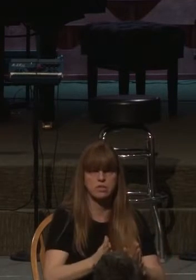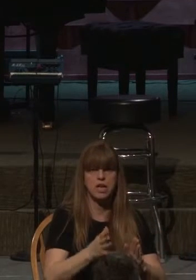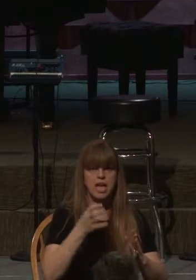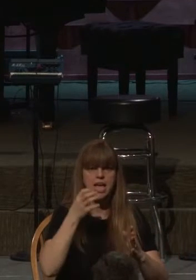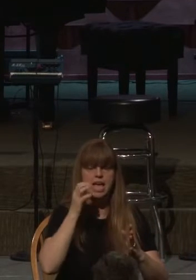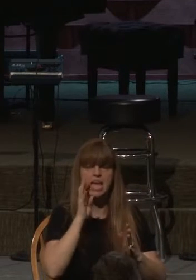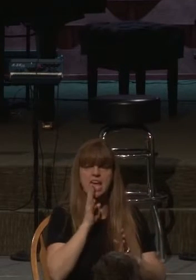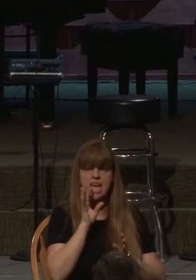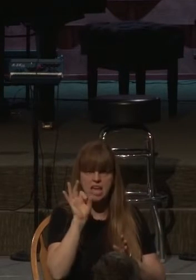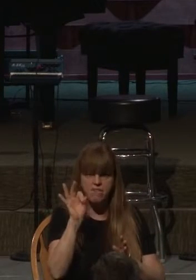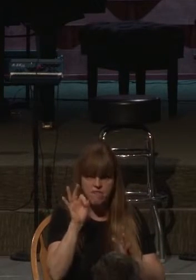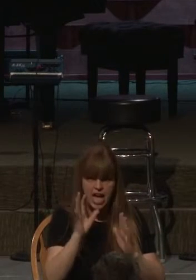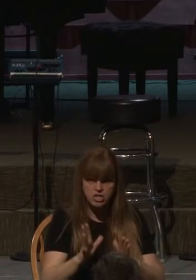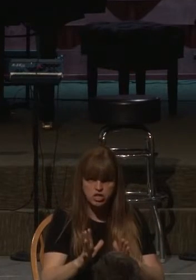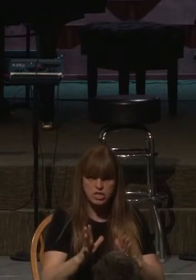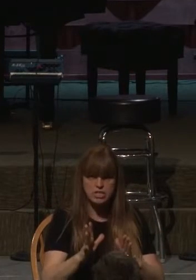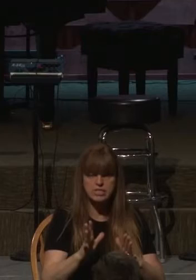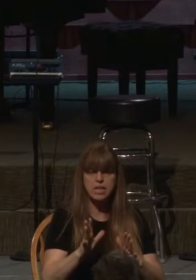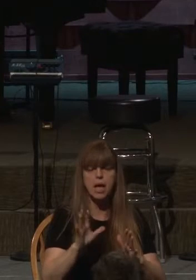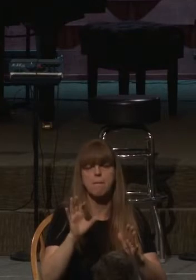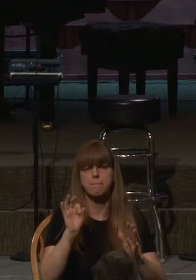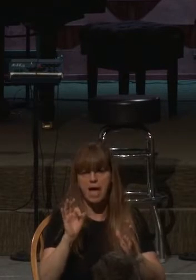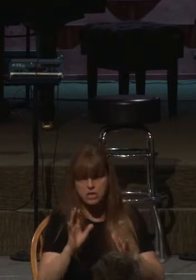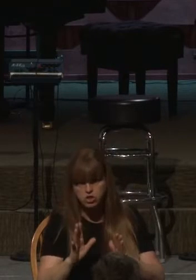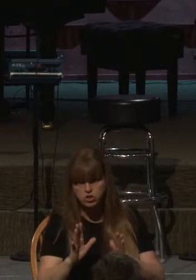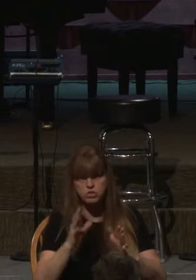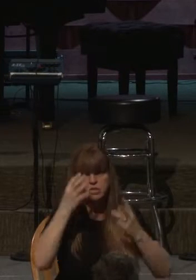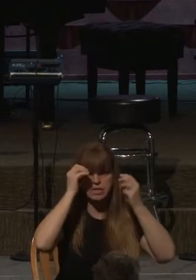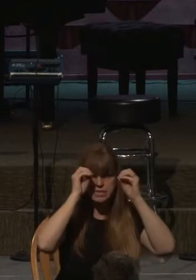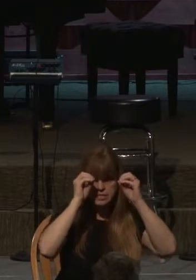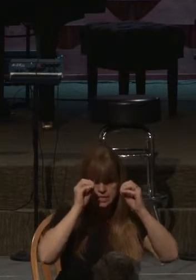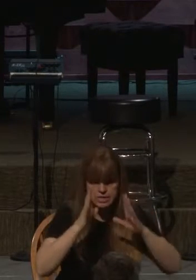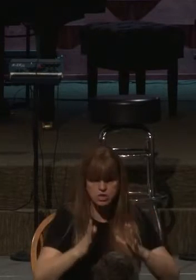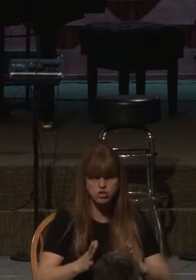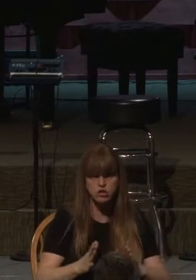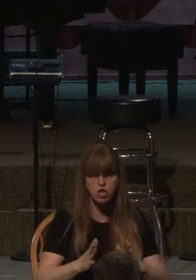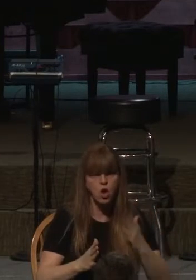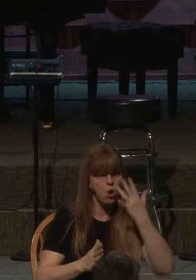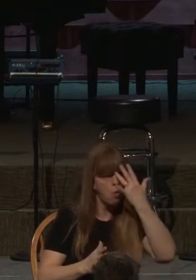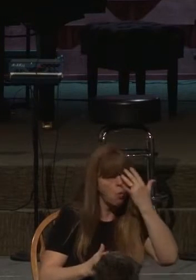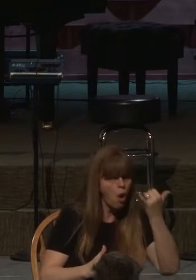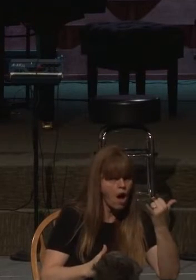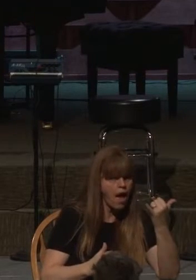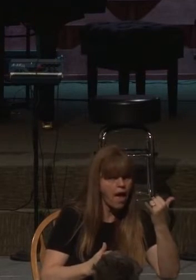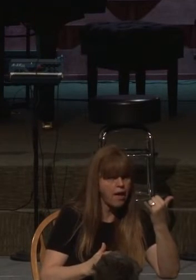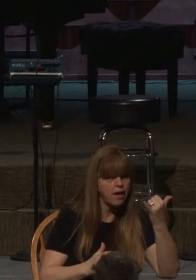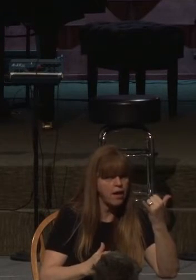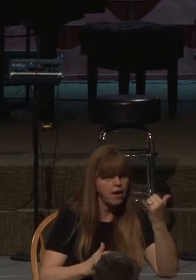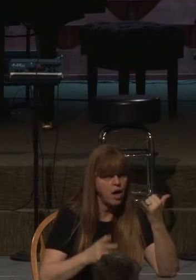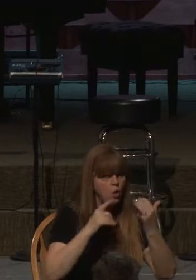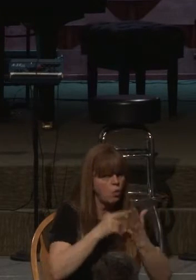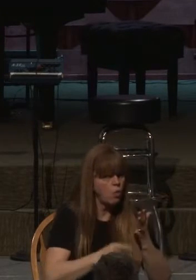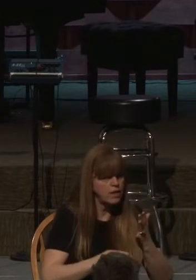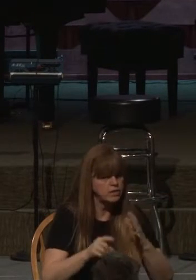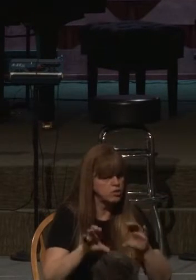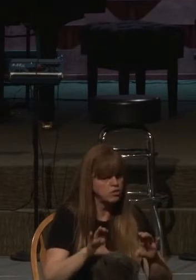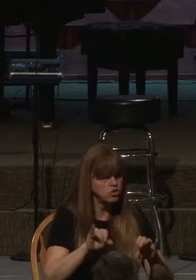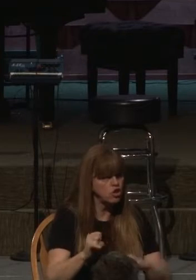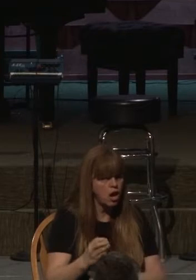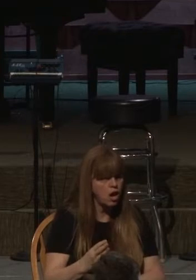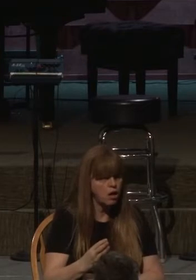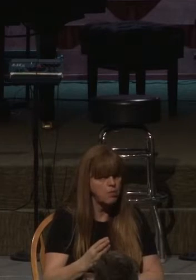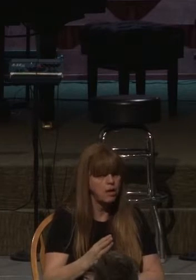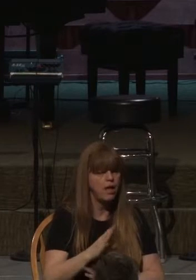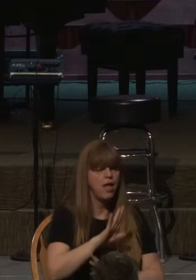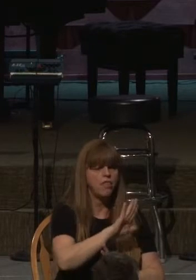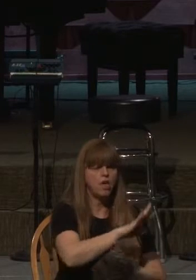the evangelists and the pastors and teachers. And why did he give them? And what is their task?